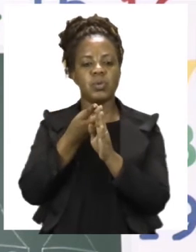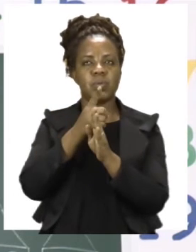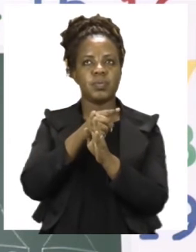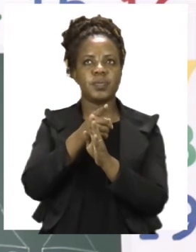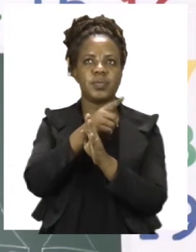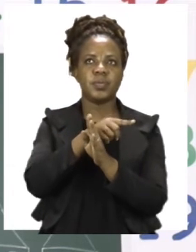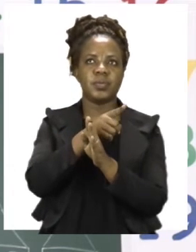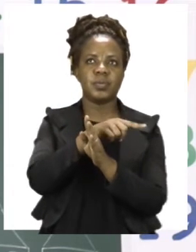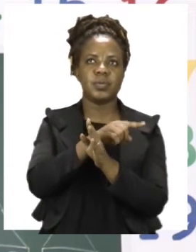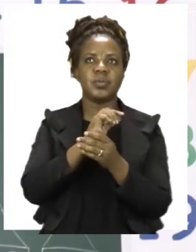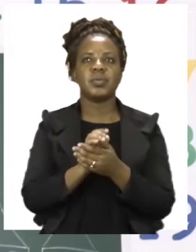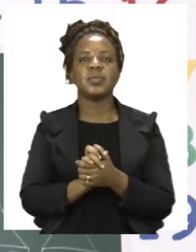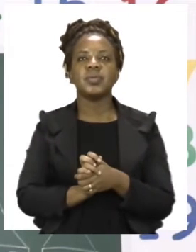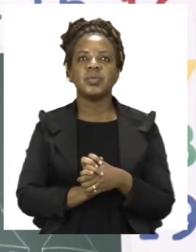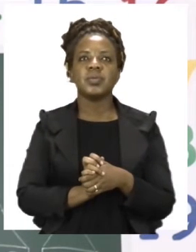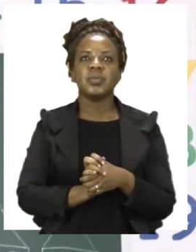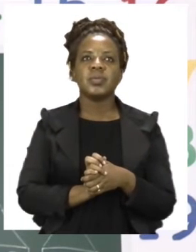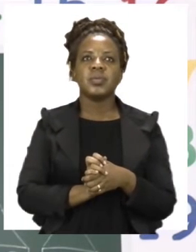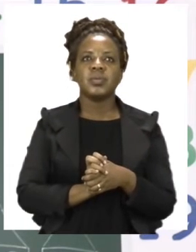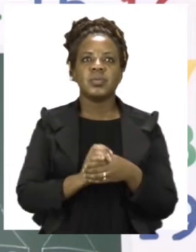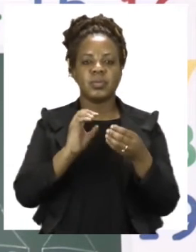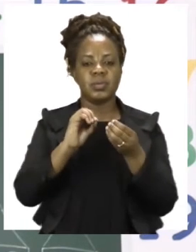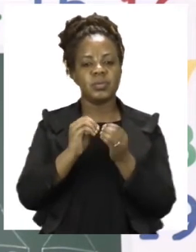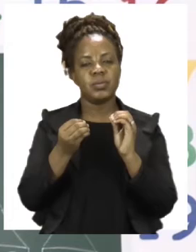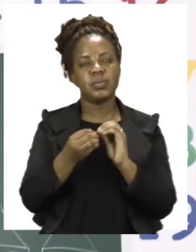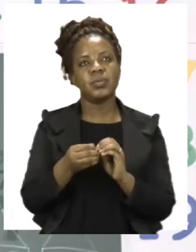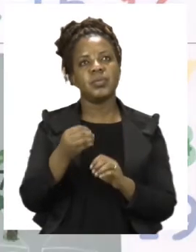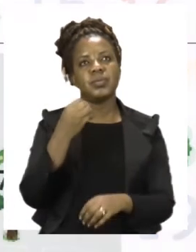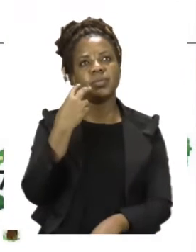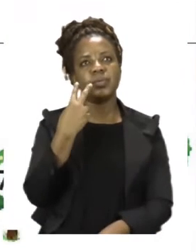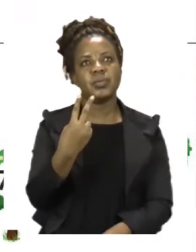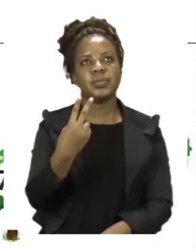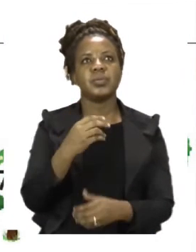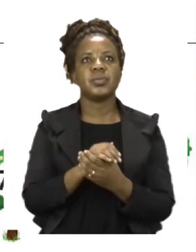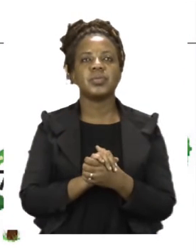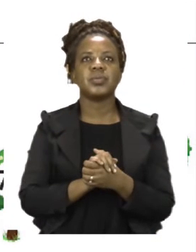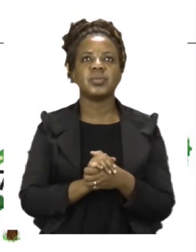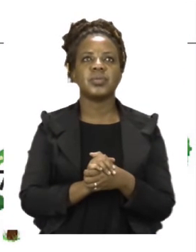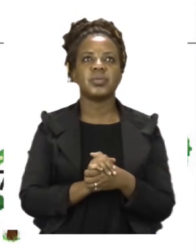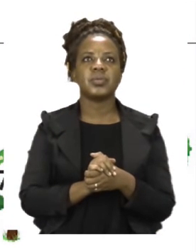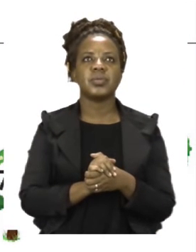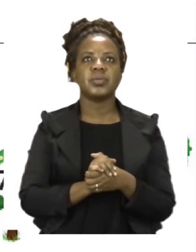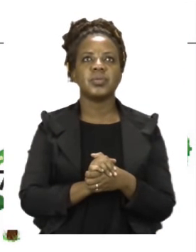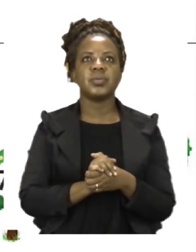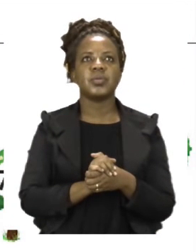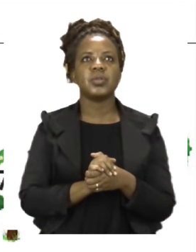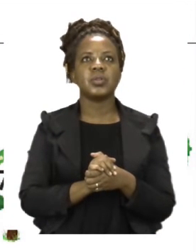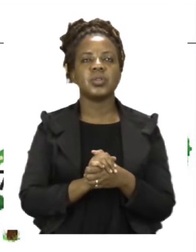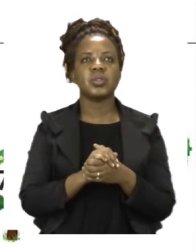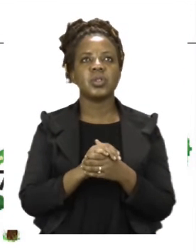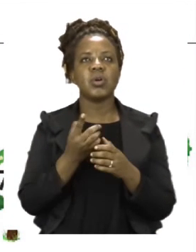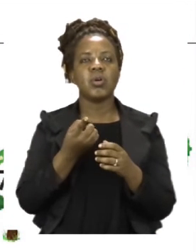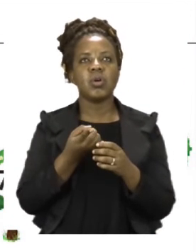on to number 2, the second part of your exercise. Number 2, we are talking about